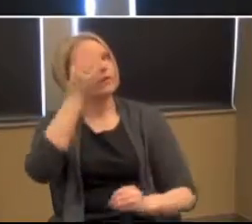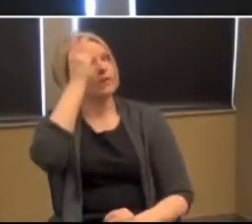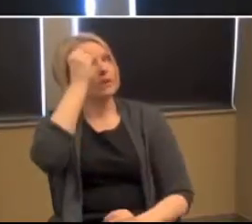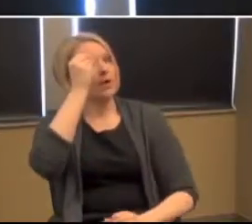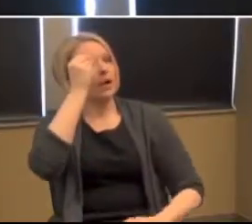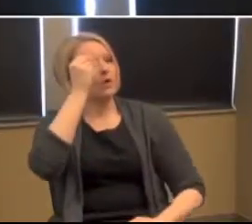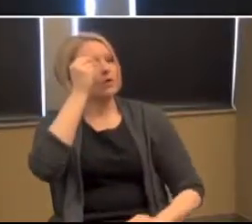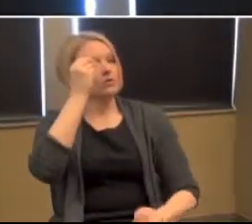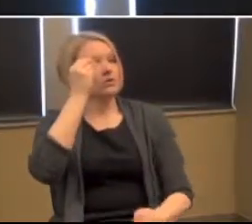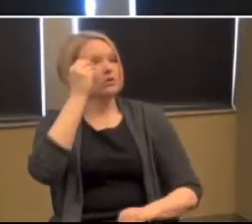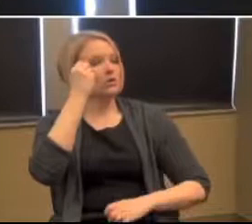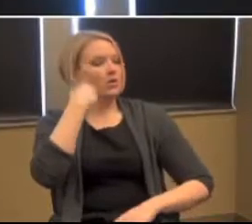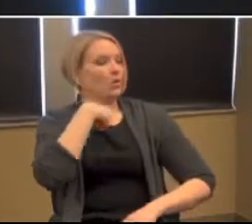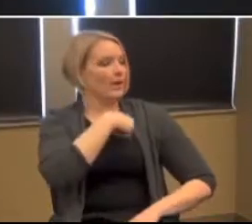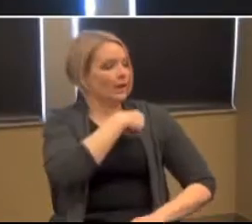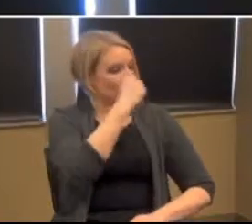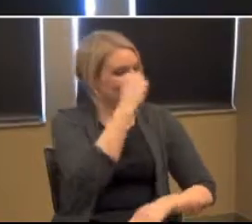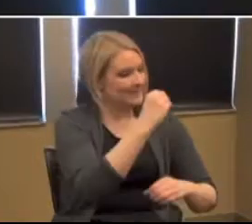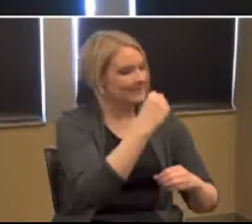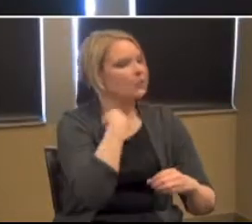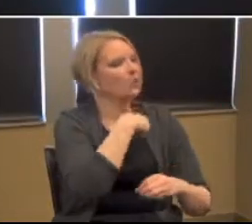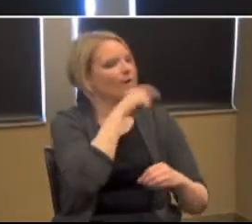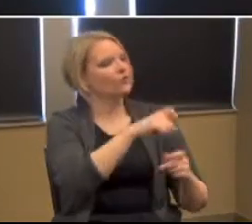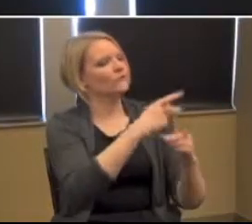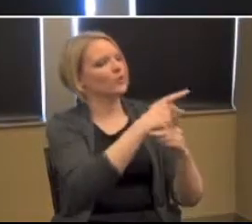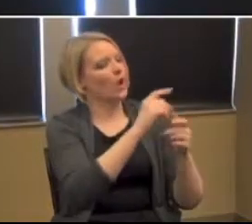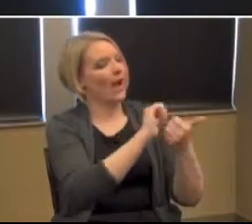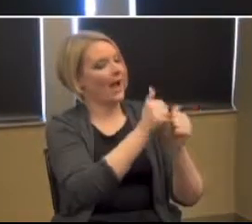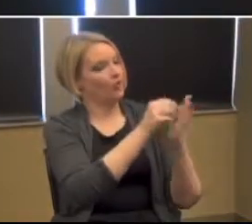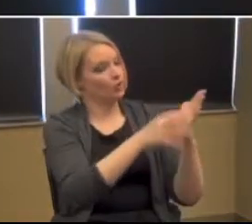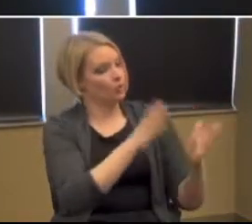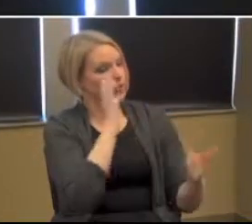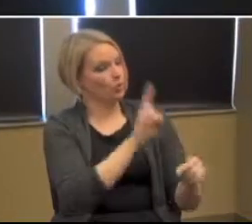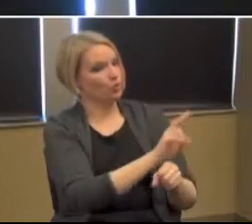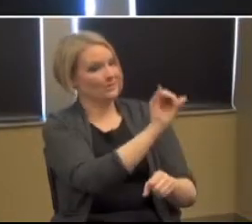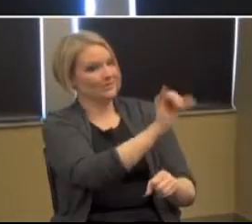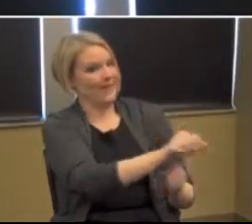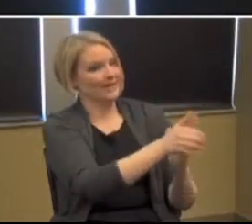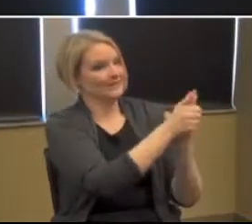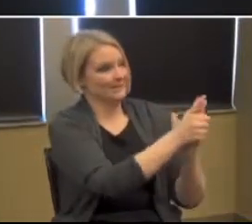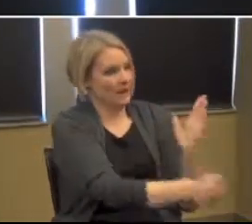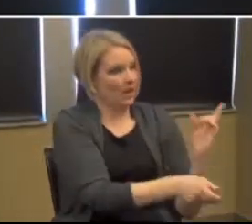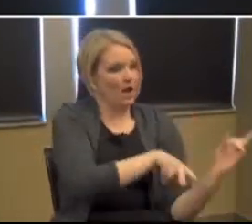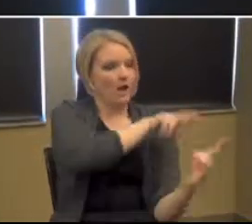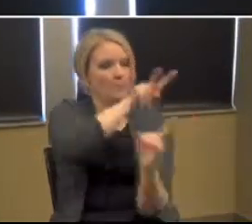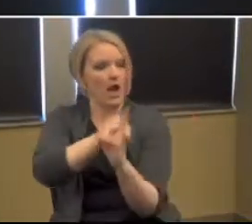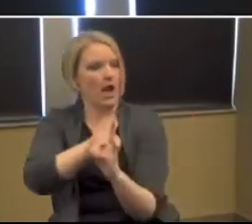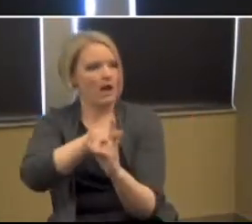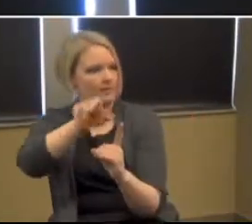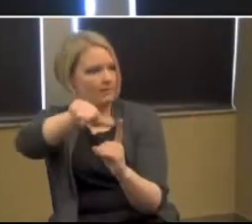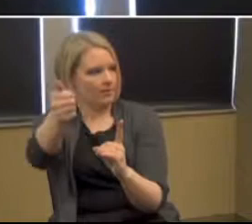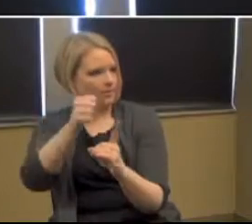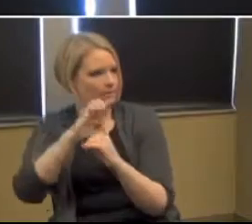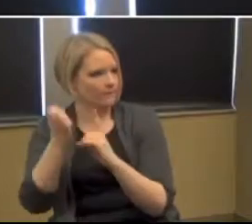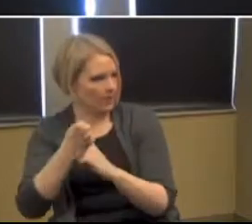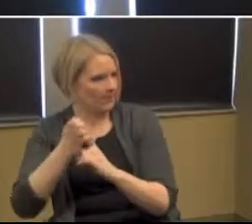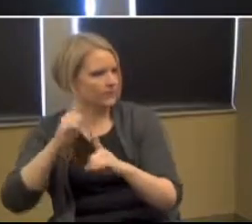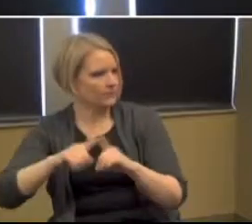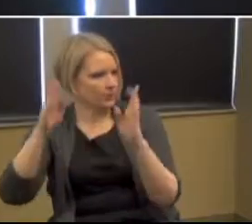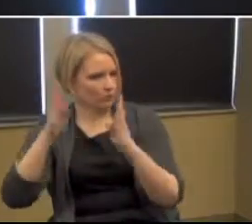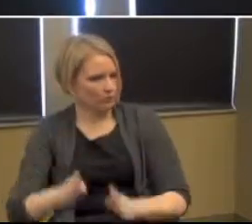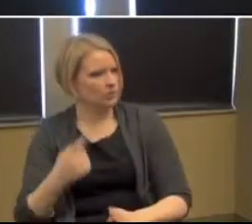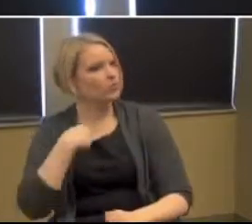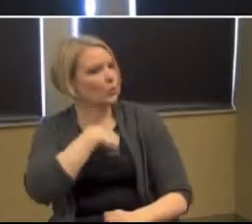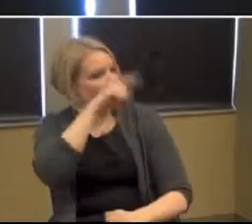we need to plan how we're going to use, how the student will use that skill in the different environments with different people. So we have to also